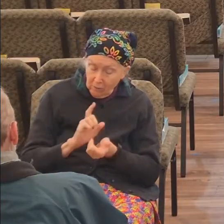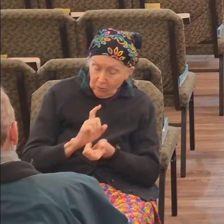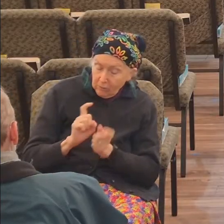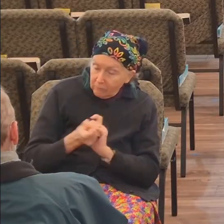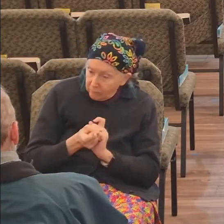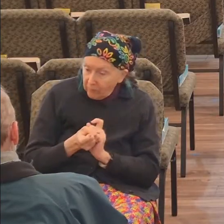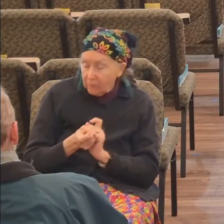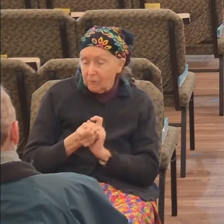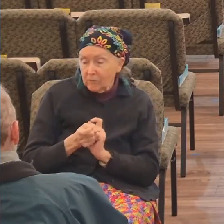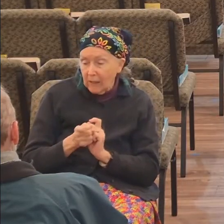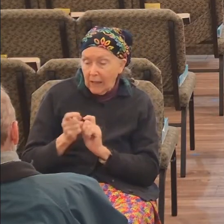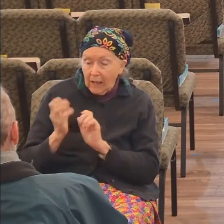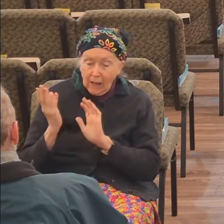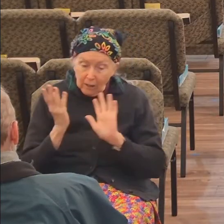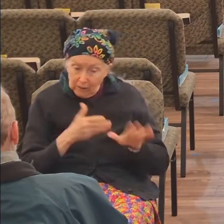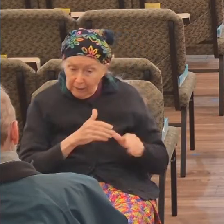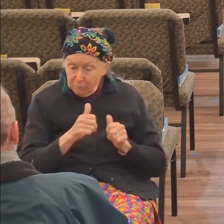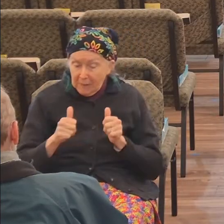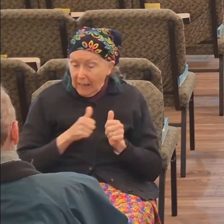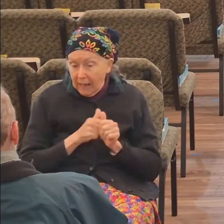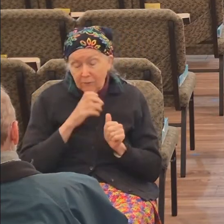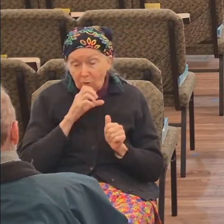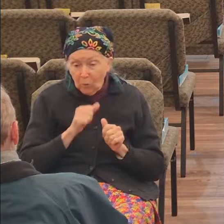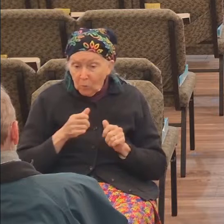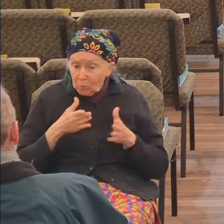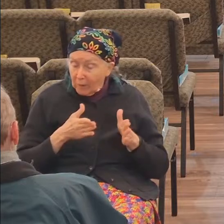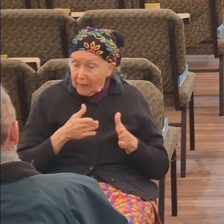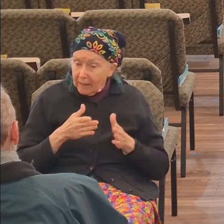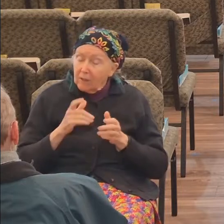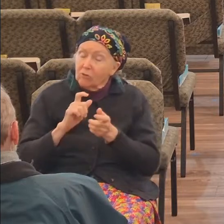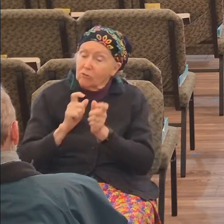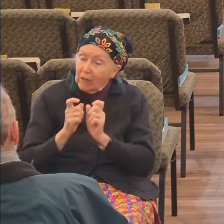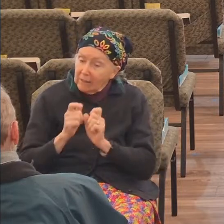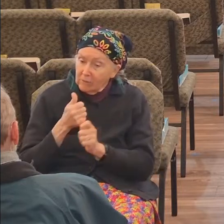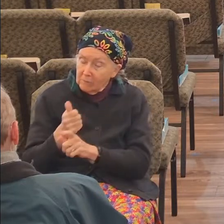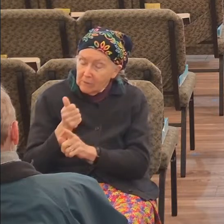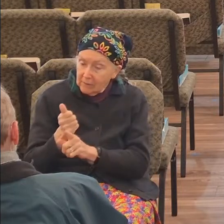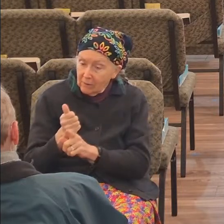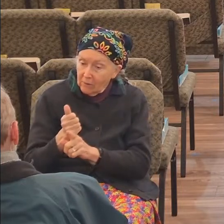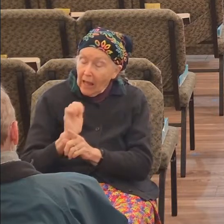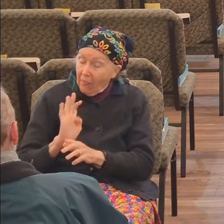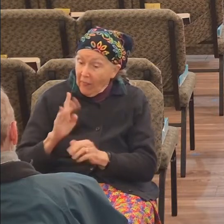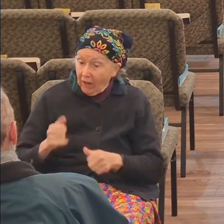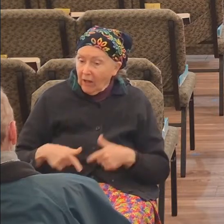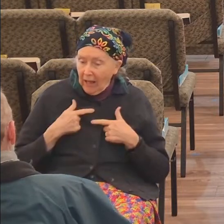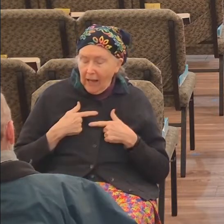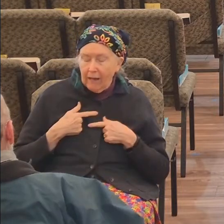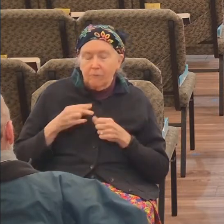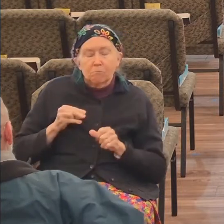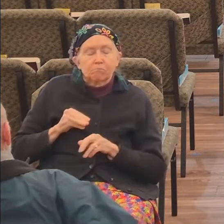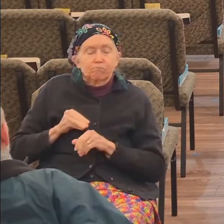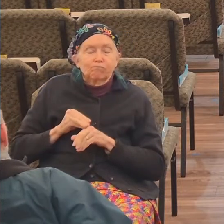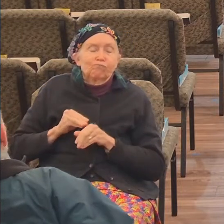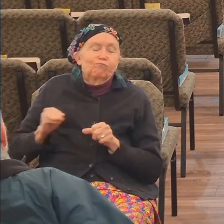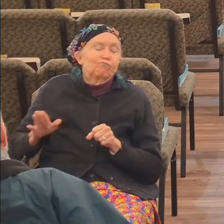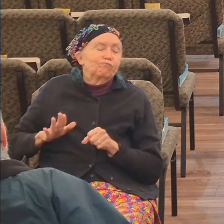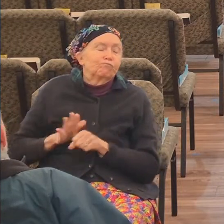reoriented themselves, and how their lives were permeated with